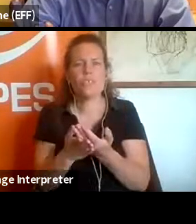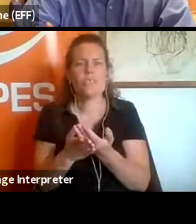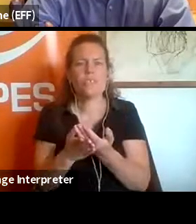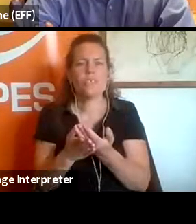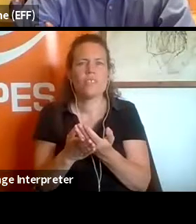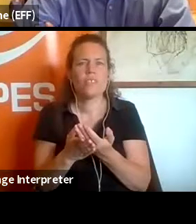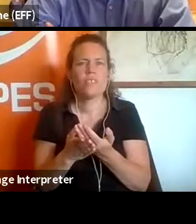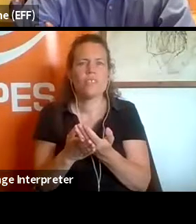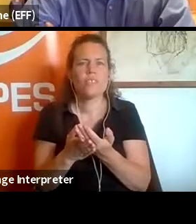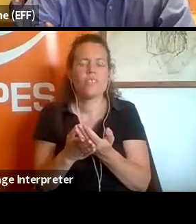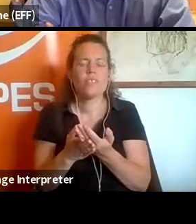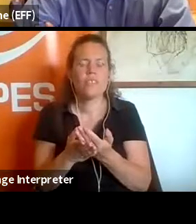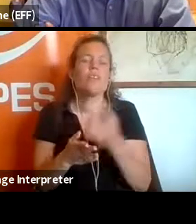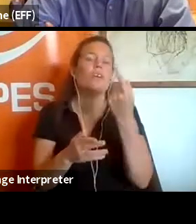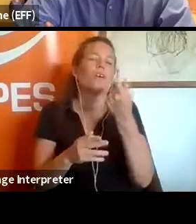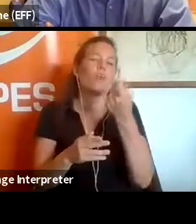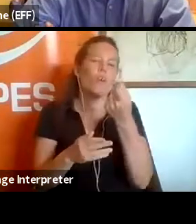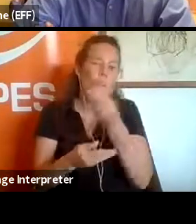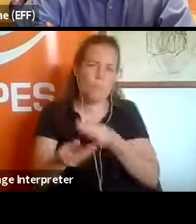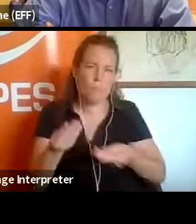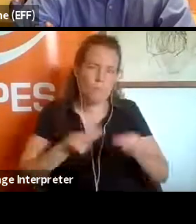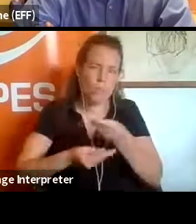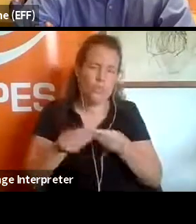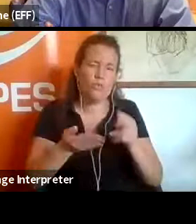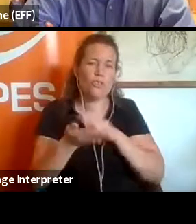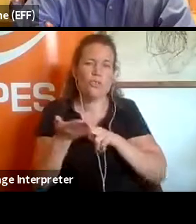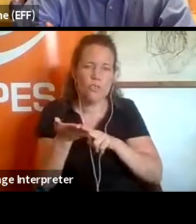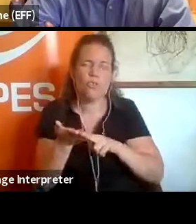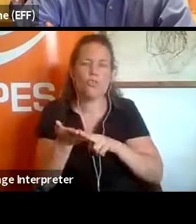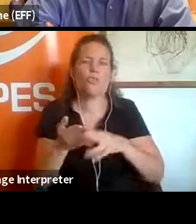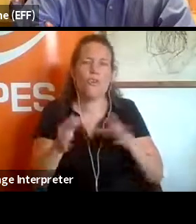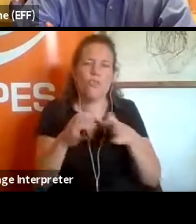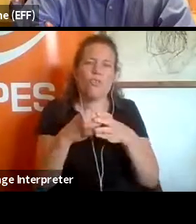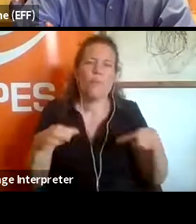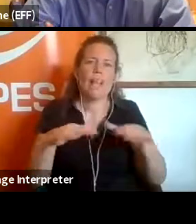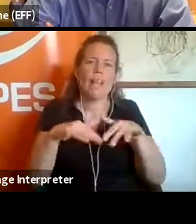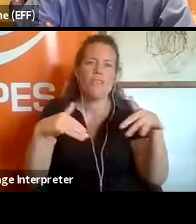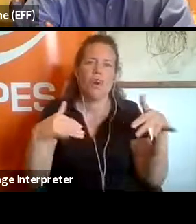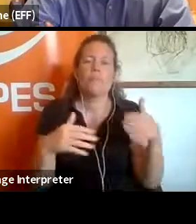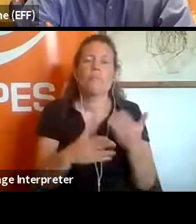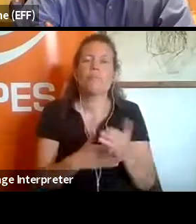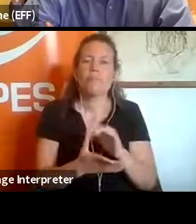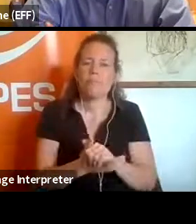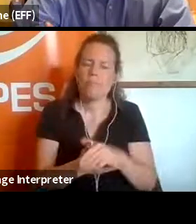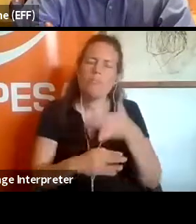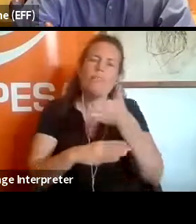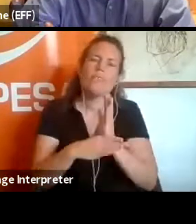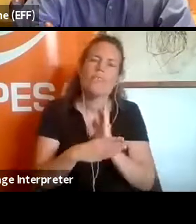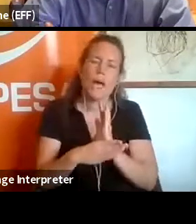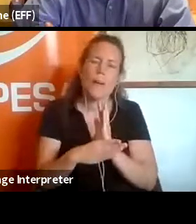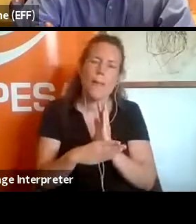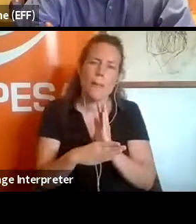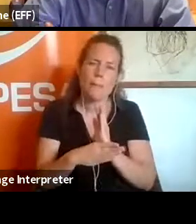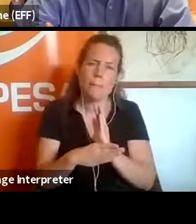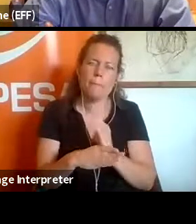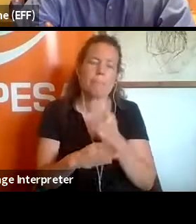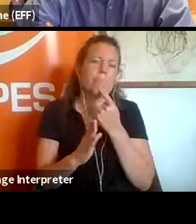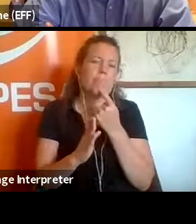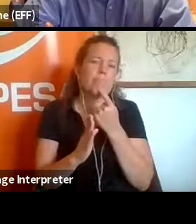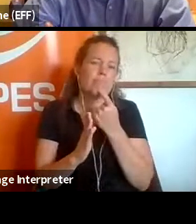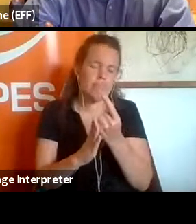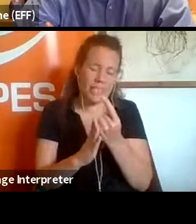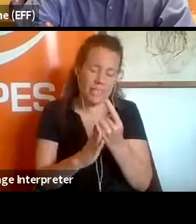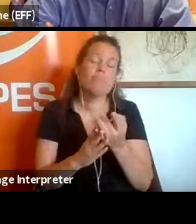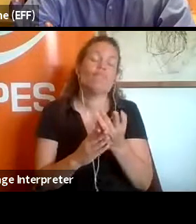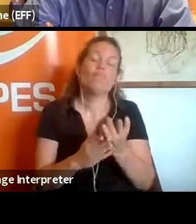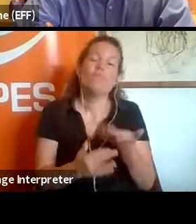commercial use of the platform. Some folks also highlighted that it would be interesting to